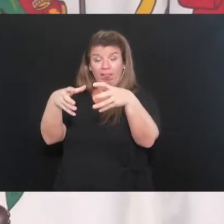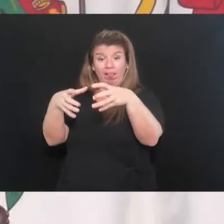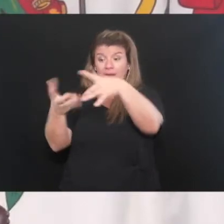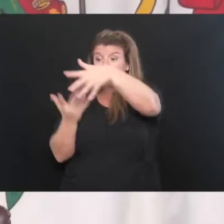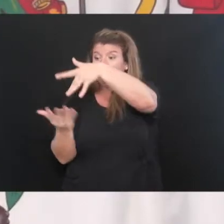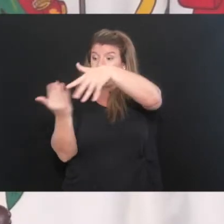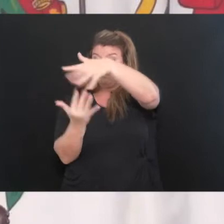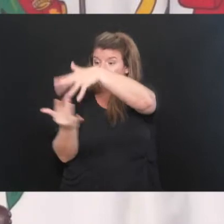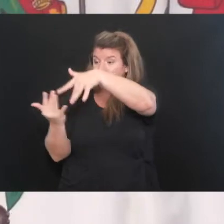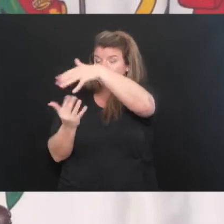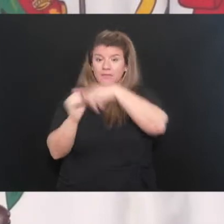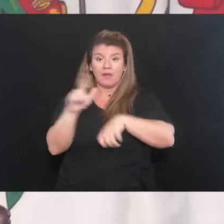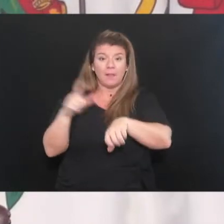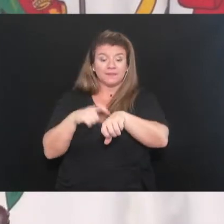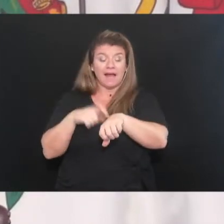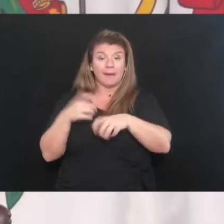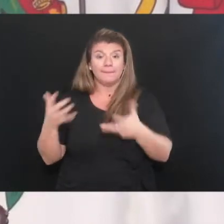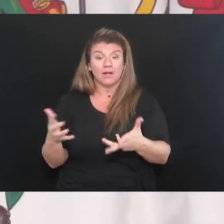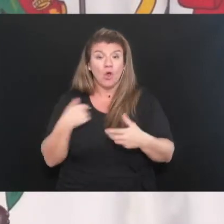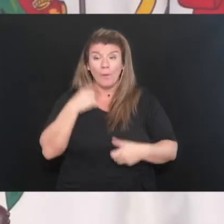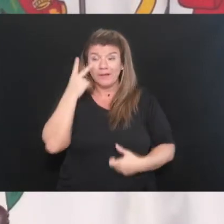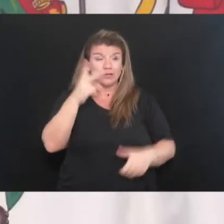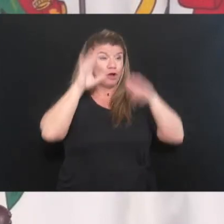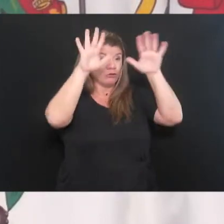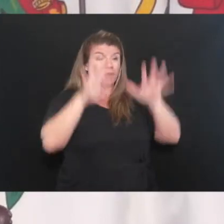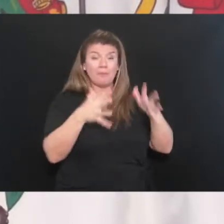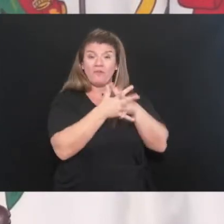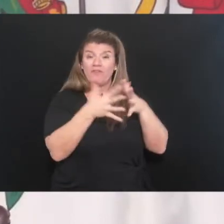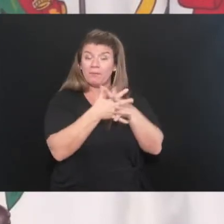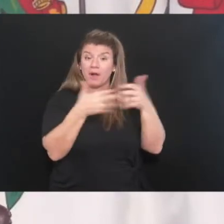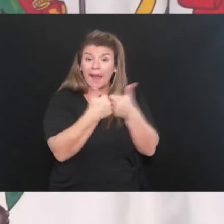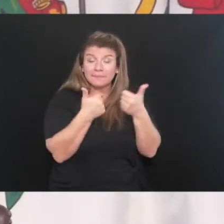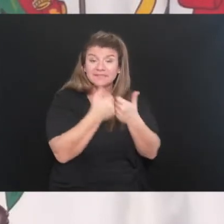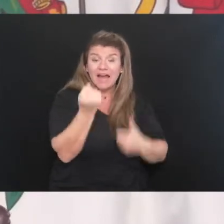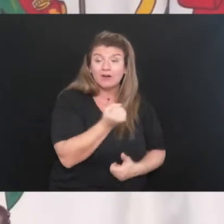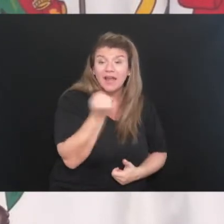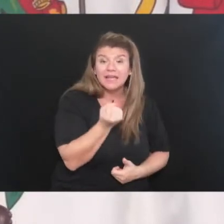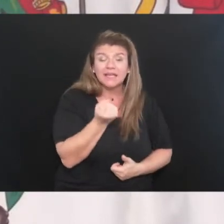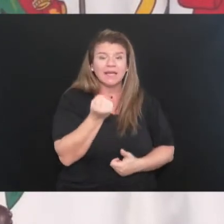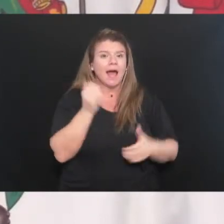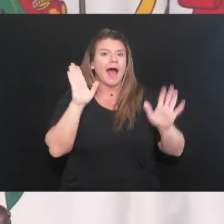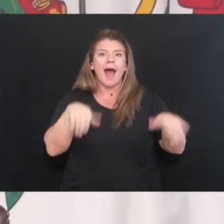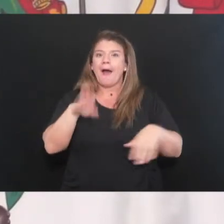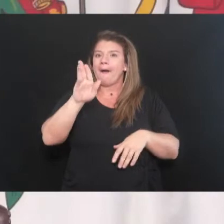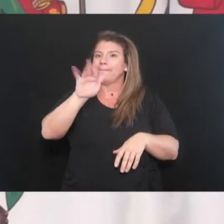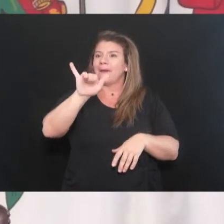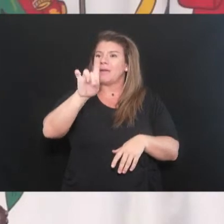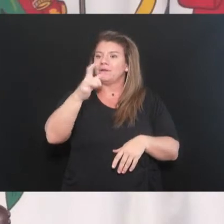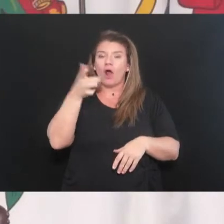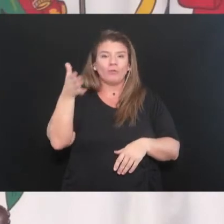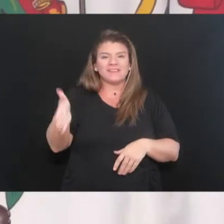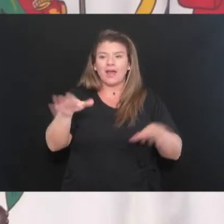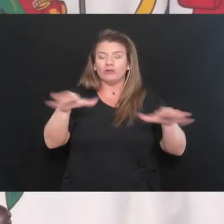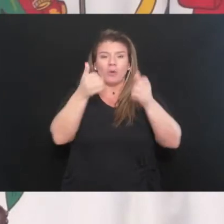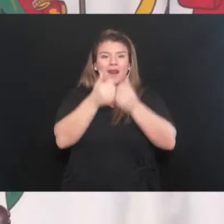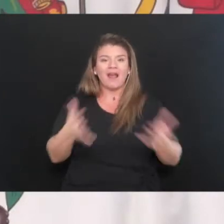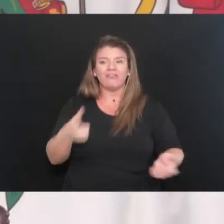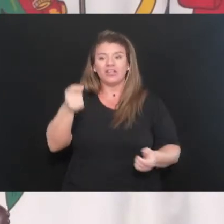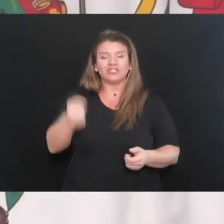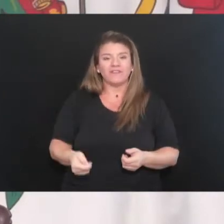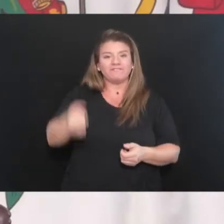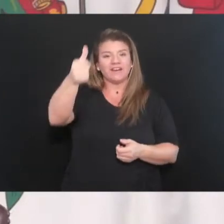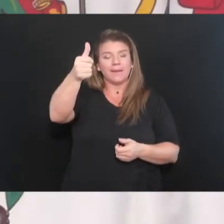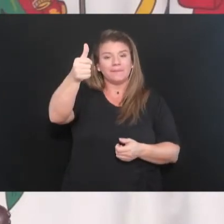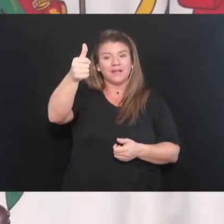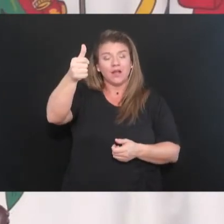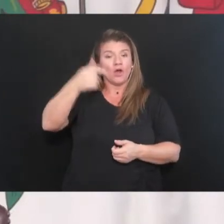the time. We saw an incredible football game on Saturday. Baby Dog did exactly what she should do when she flipped a coin. We stacked